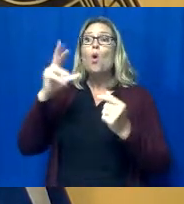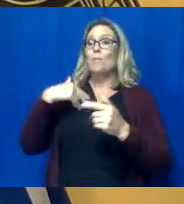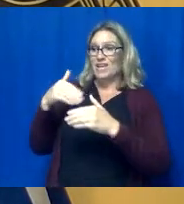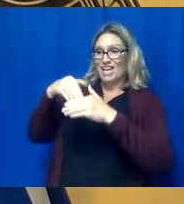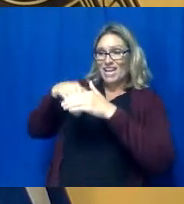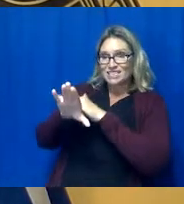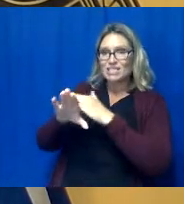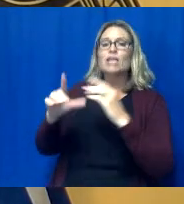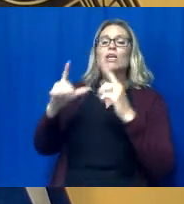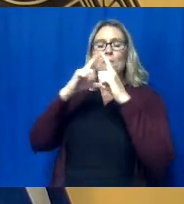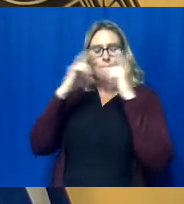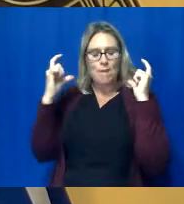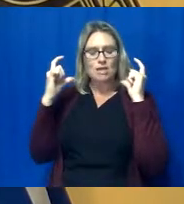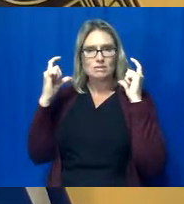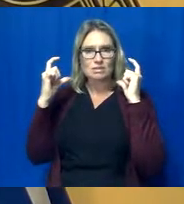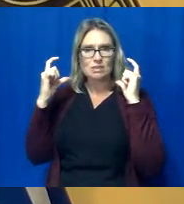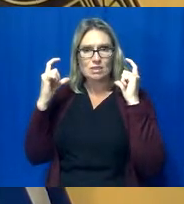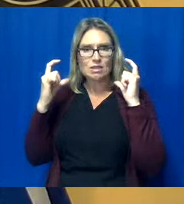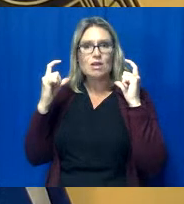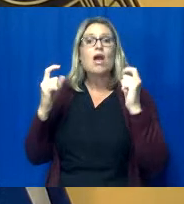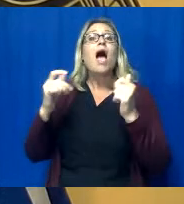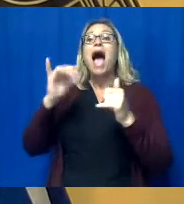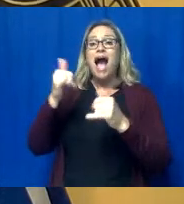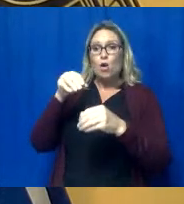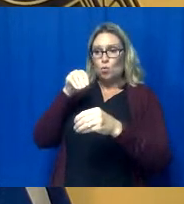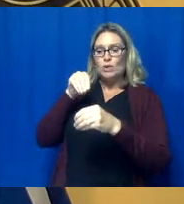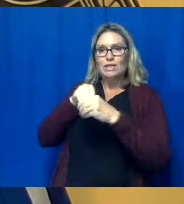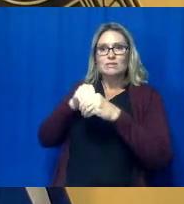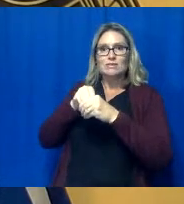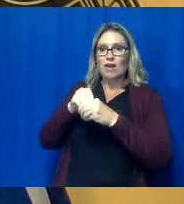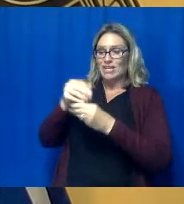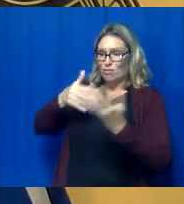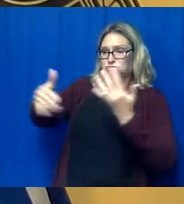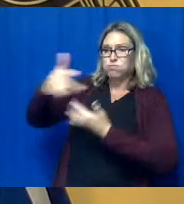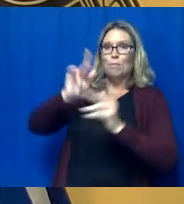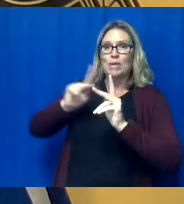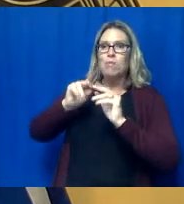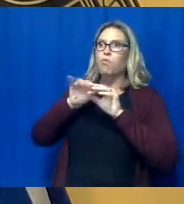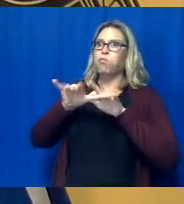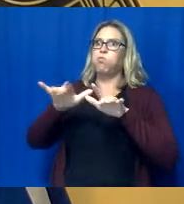because most transmission occurs in crowded indoor locales.